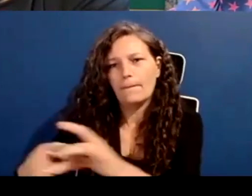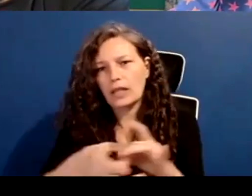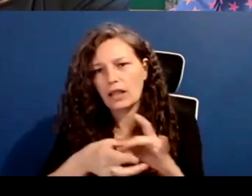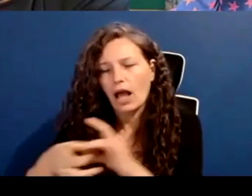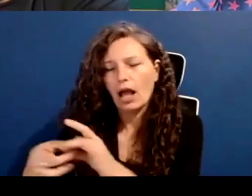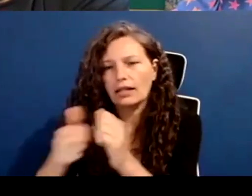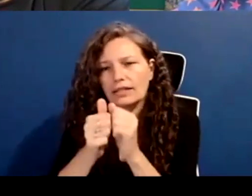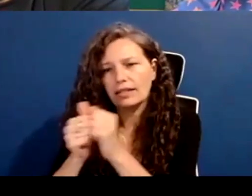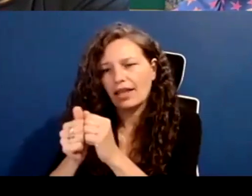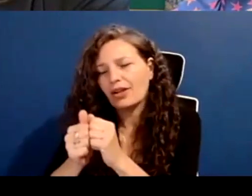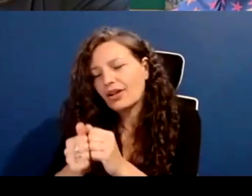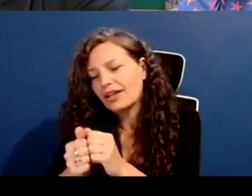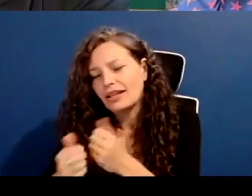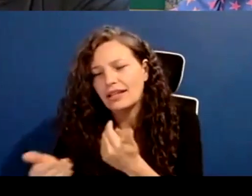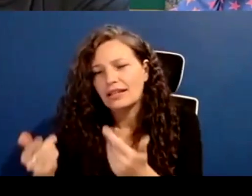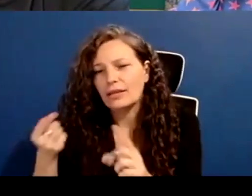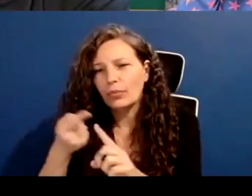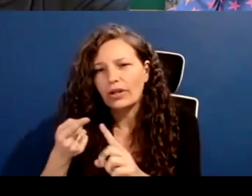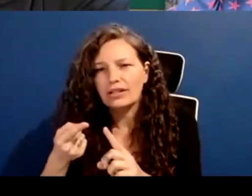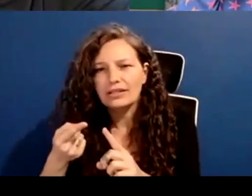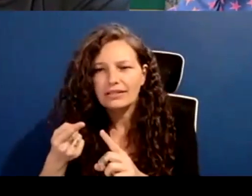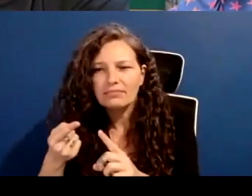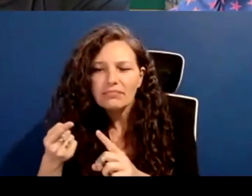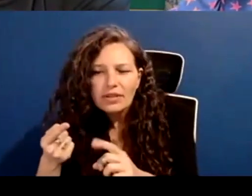texts in ways that are more helpful.